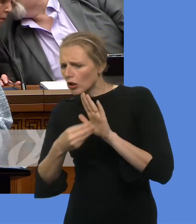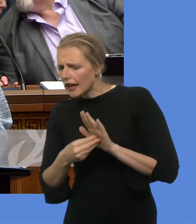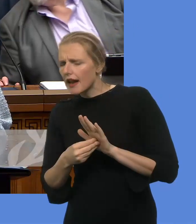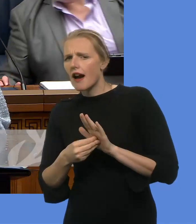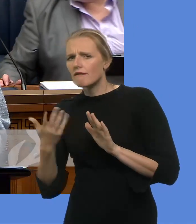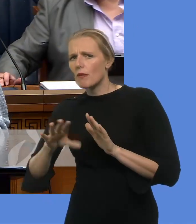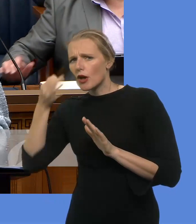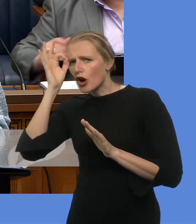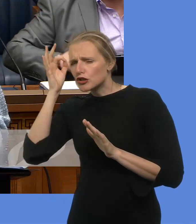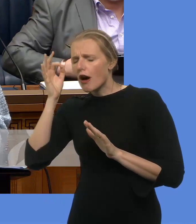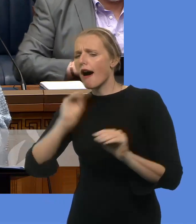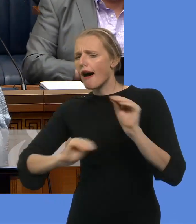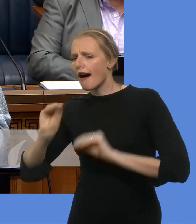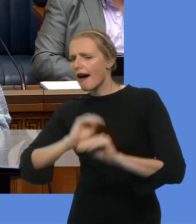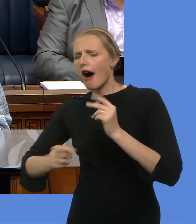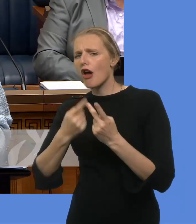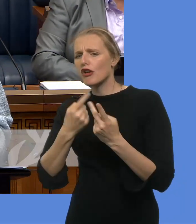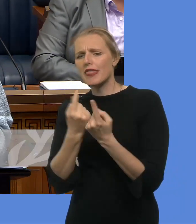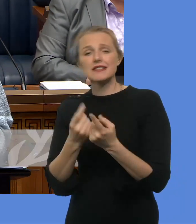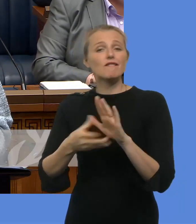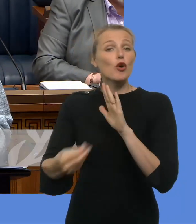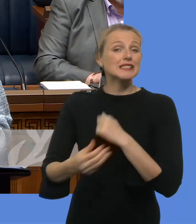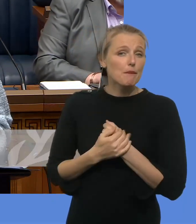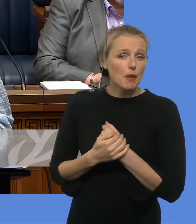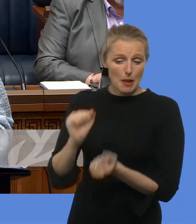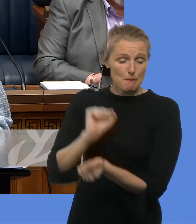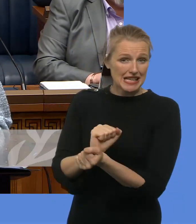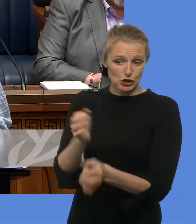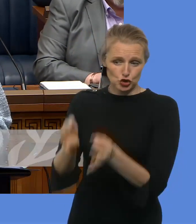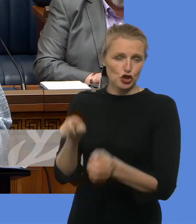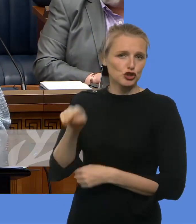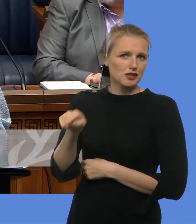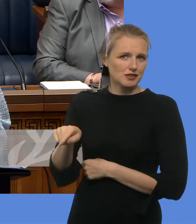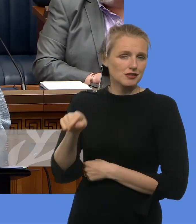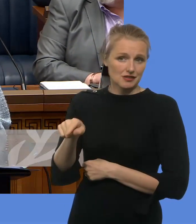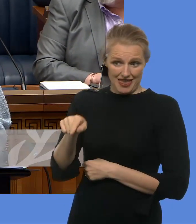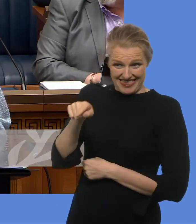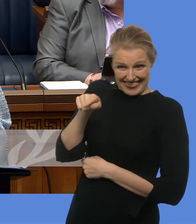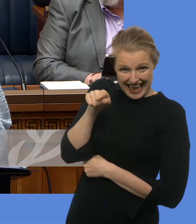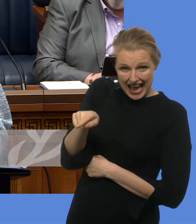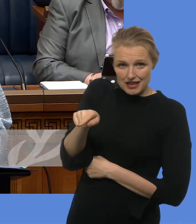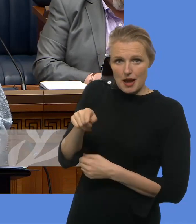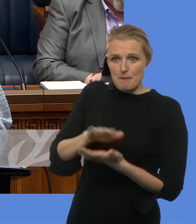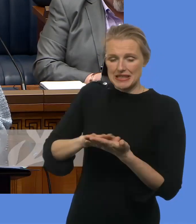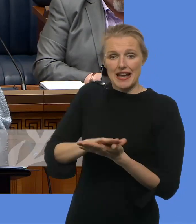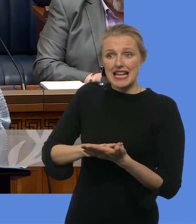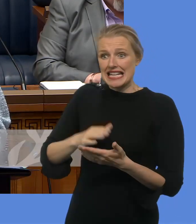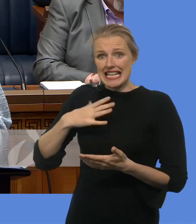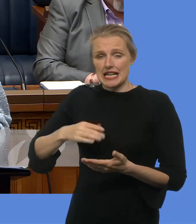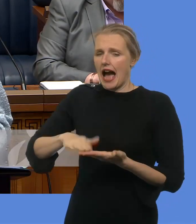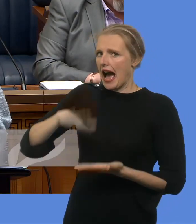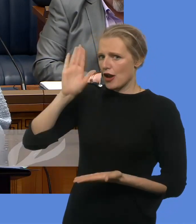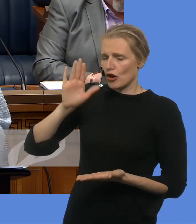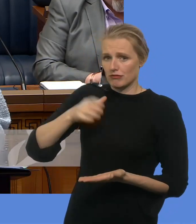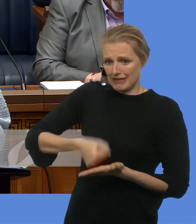into account other factors such as policing and justice that could potentially see that factor of need being higher, and that's